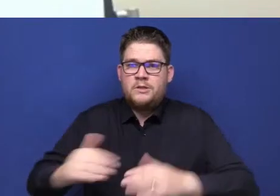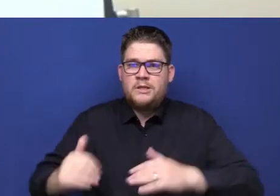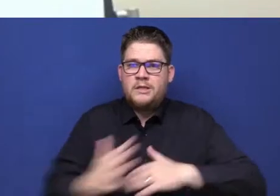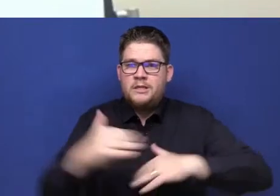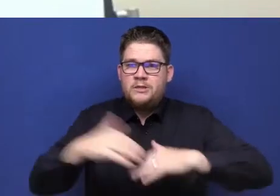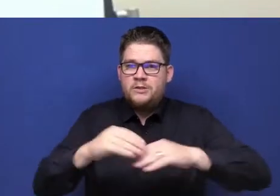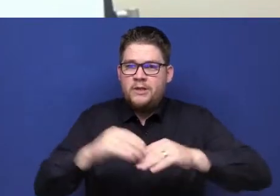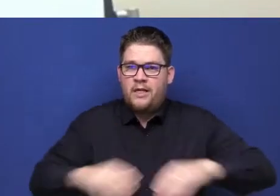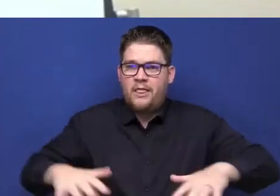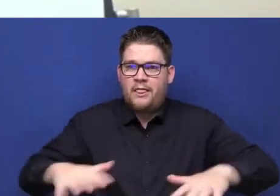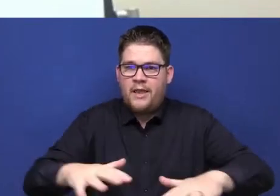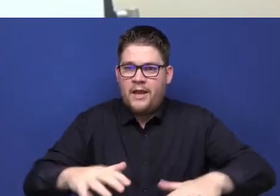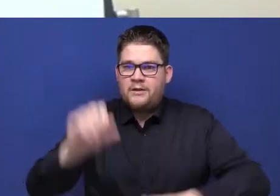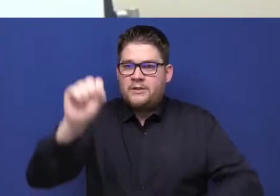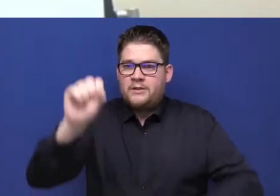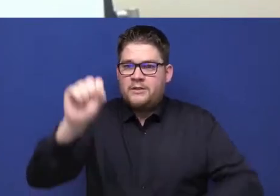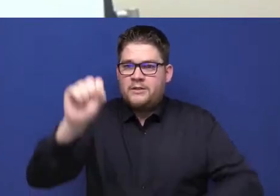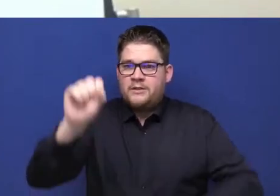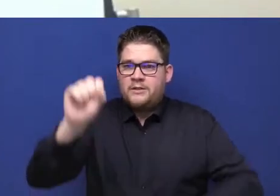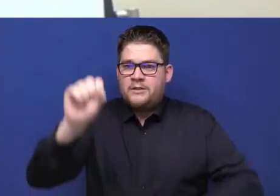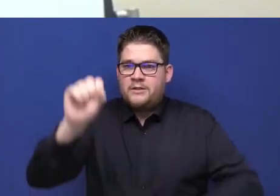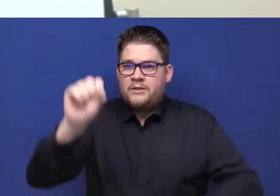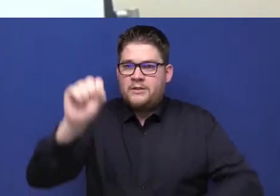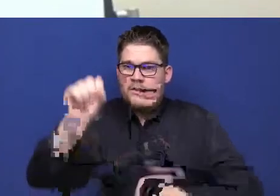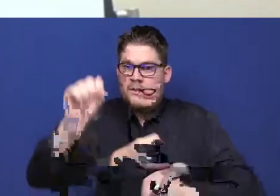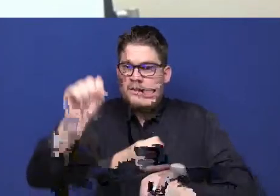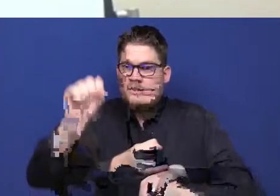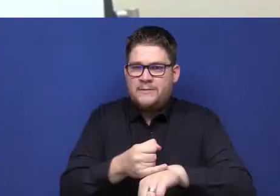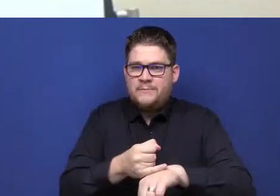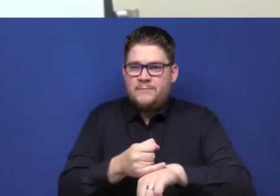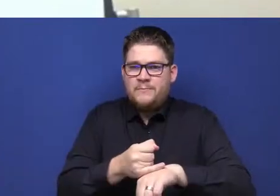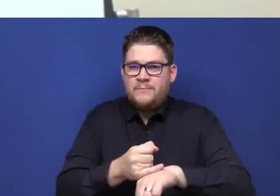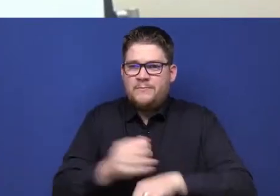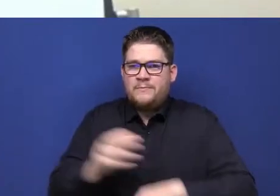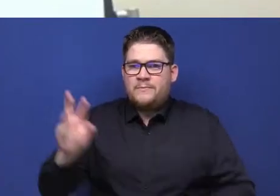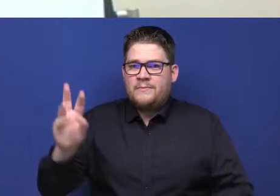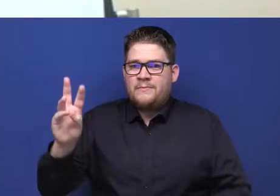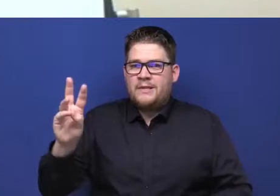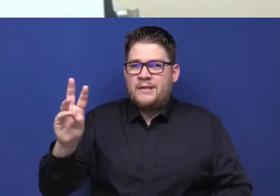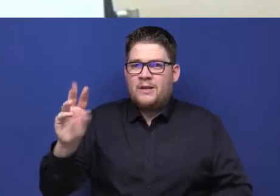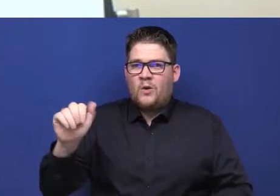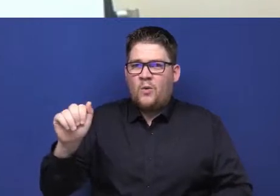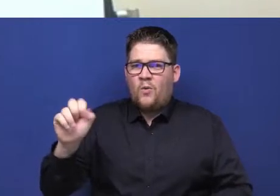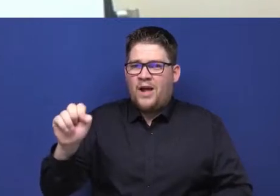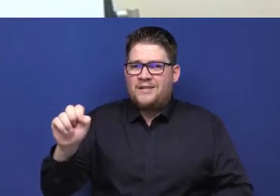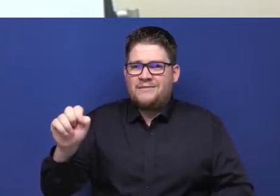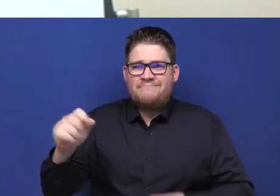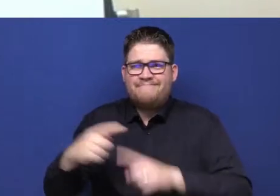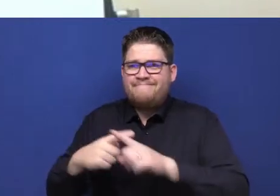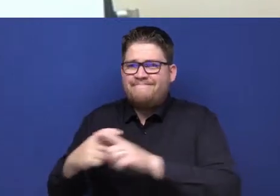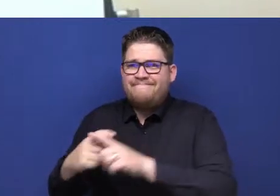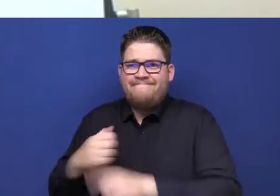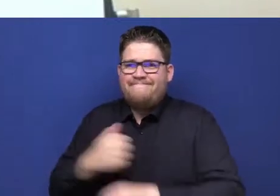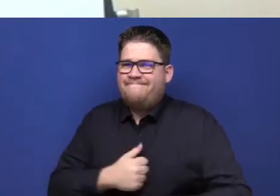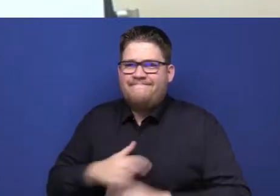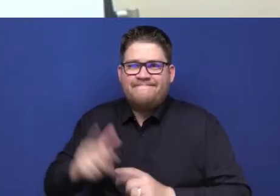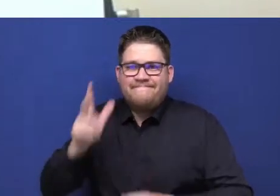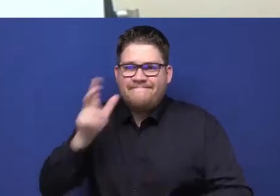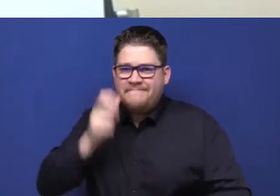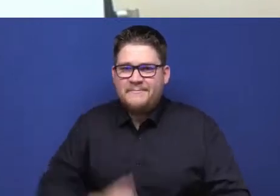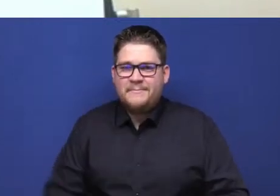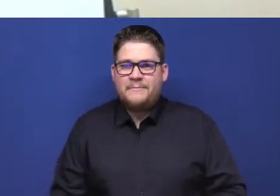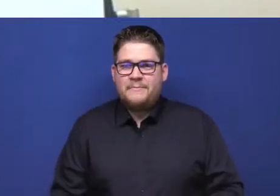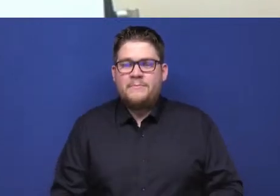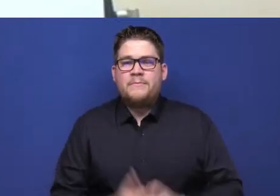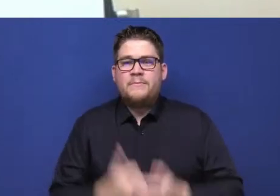and alerts in BC. So currently in British Columbia, due to the wildfire situation, we have 9 First Nations Band